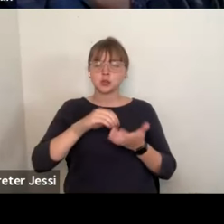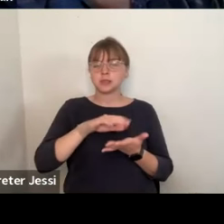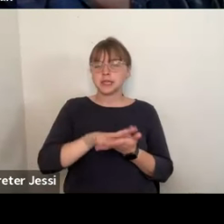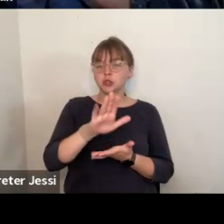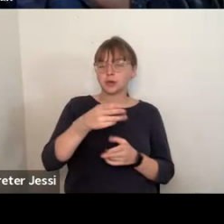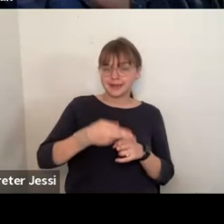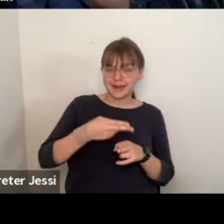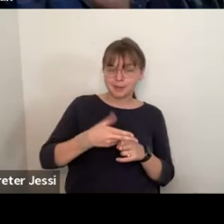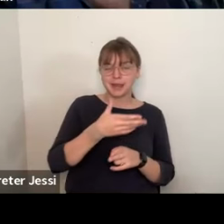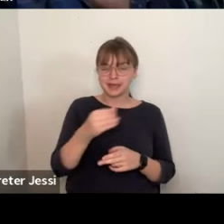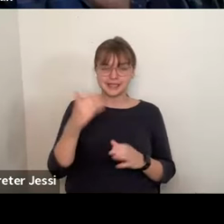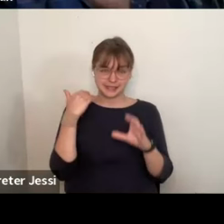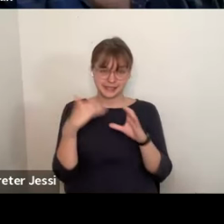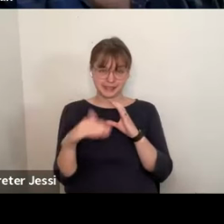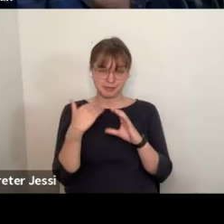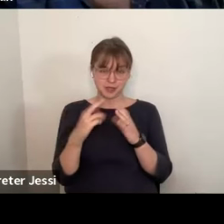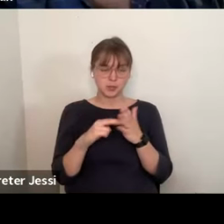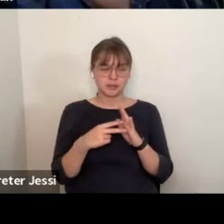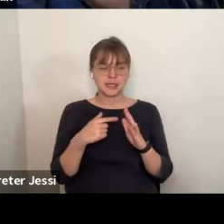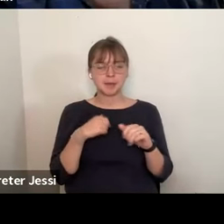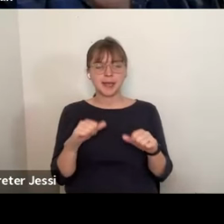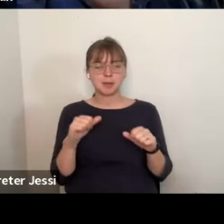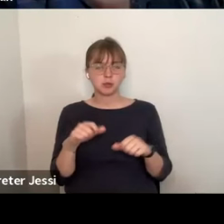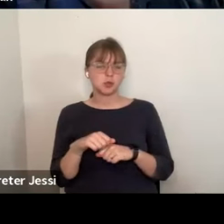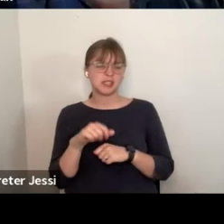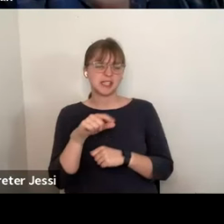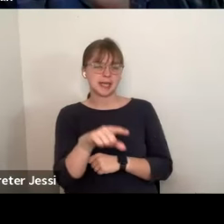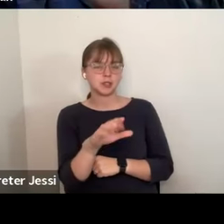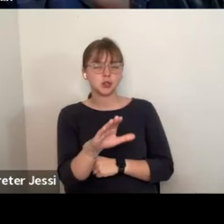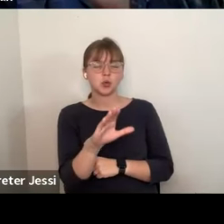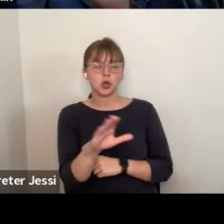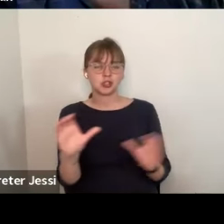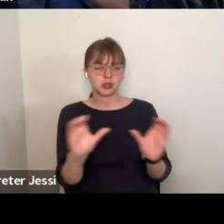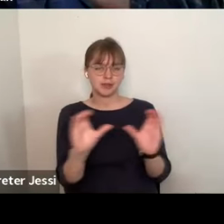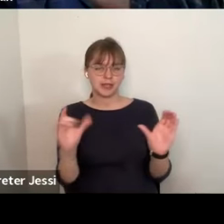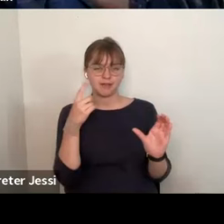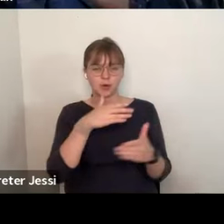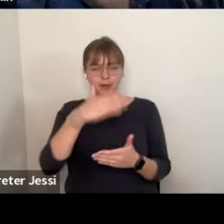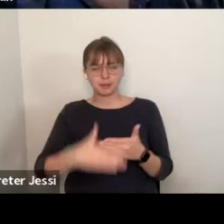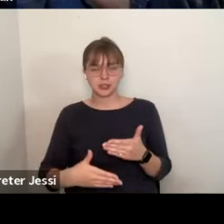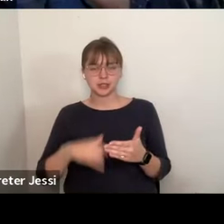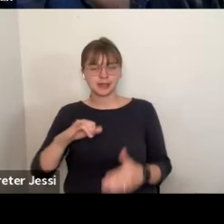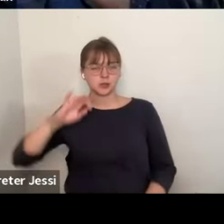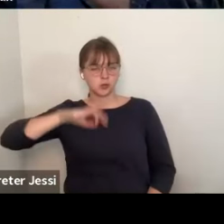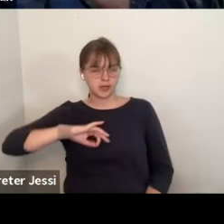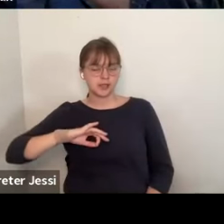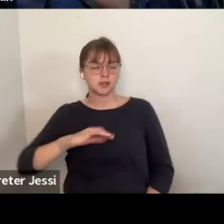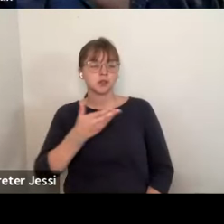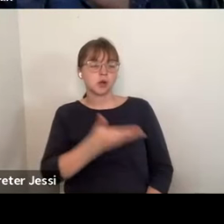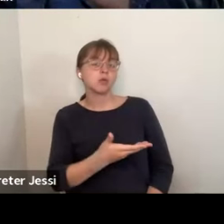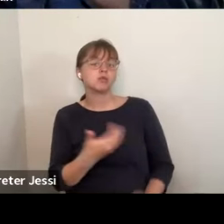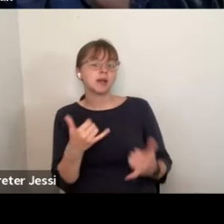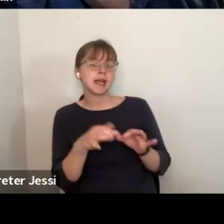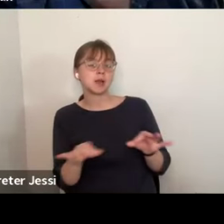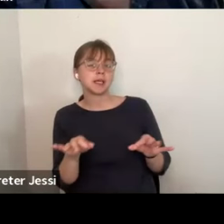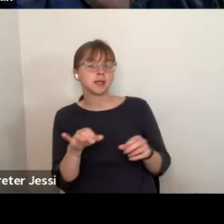email so that I'm able to generate and then send you the certificate of completion. So I will pop that in now. I will also